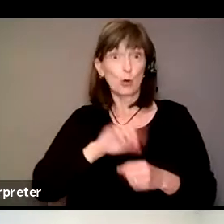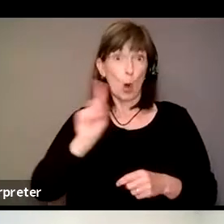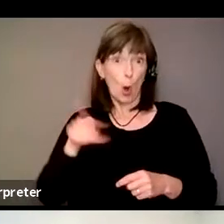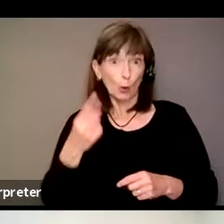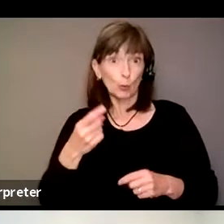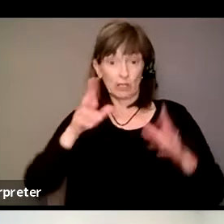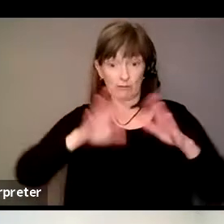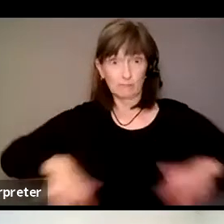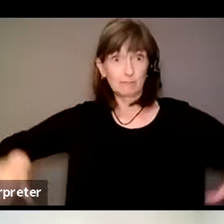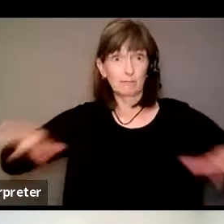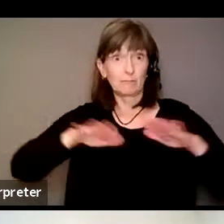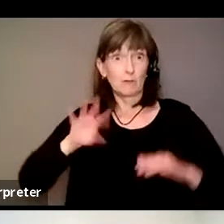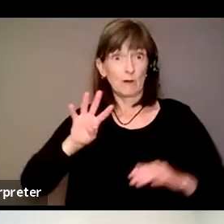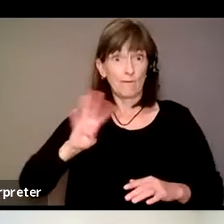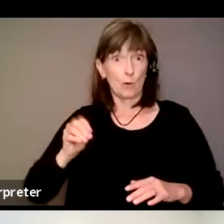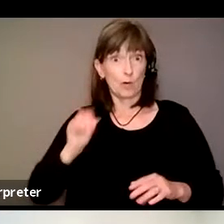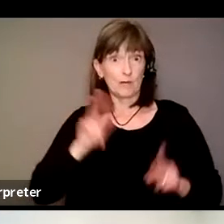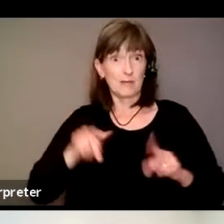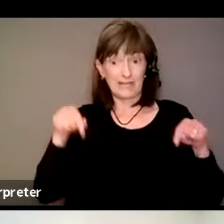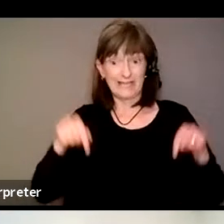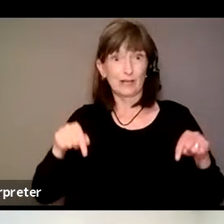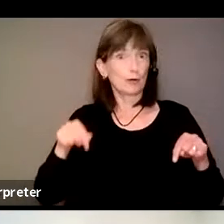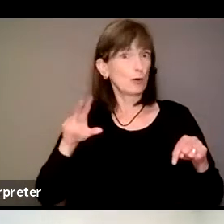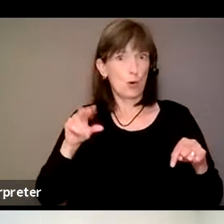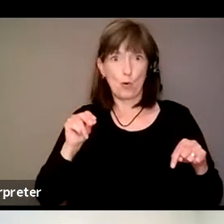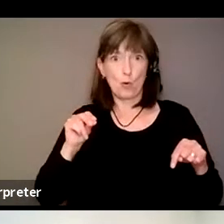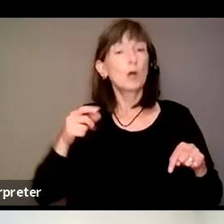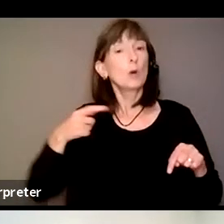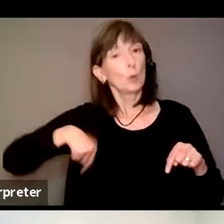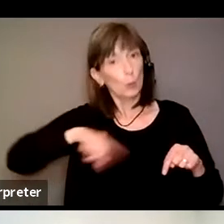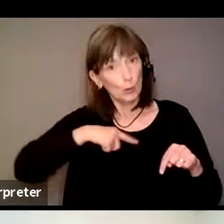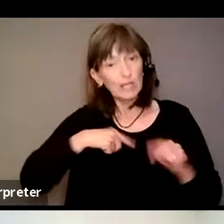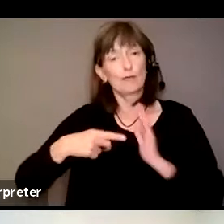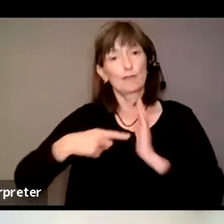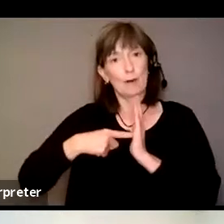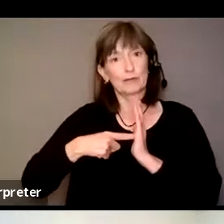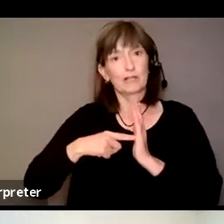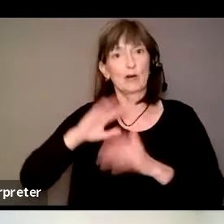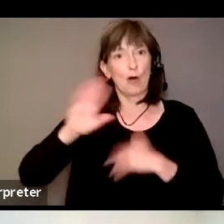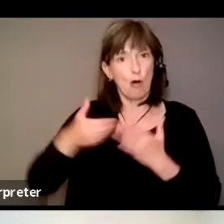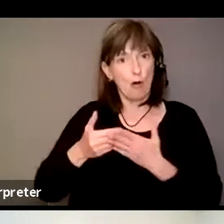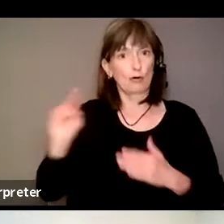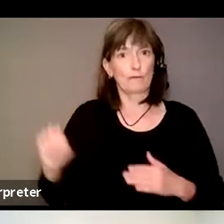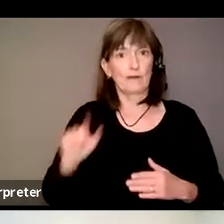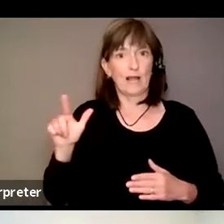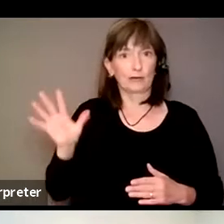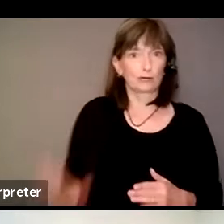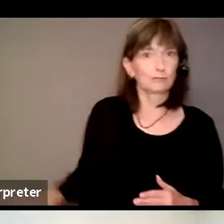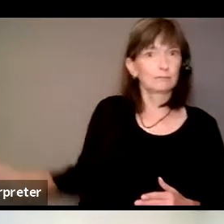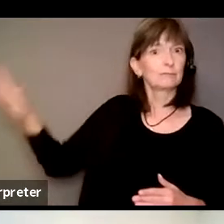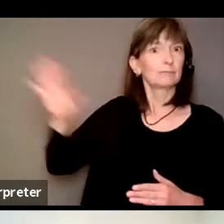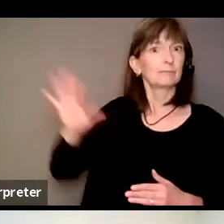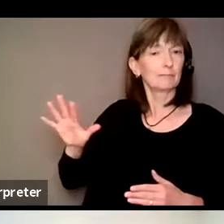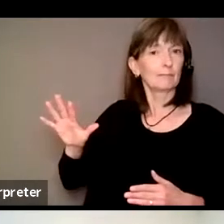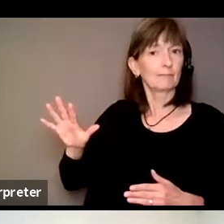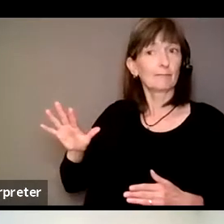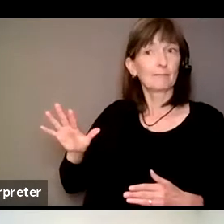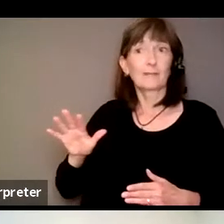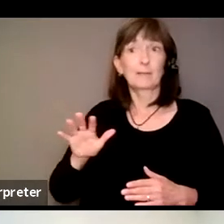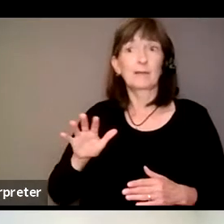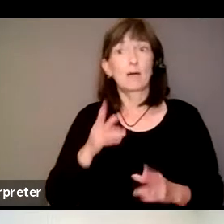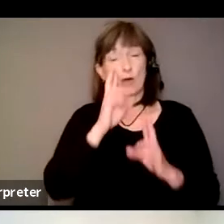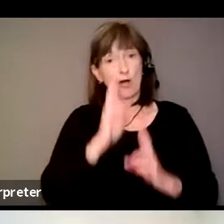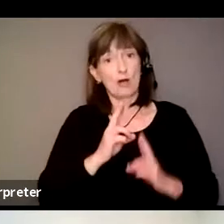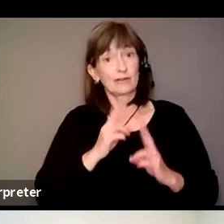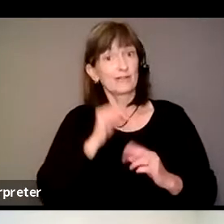people of Newfoundland and Labrador. So I take that very seriously. And I'm very honored, you know, to do that, because believe you me, not everybody gets to do this. Not everybody